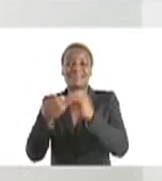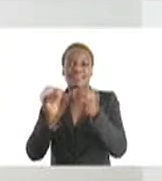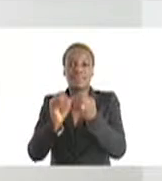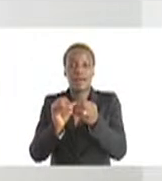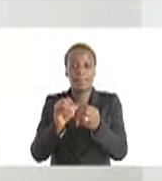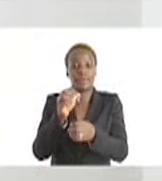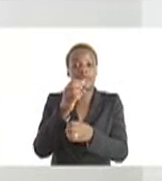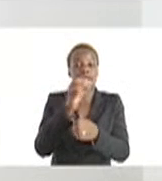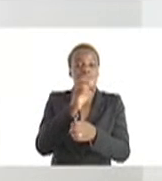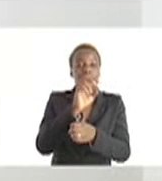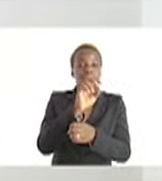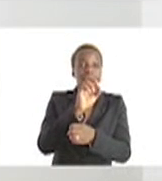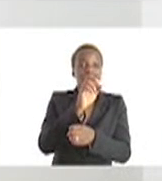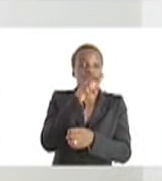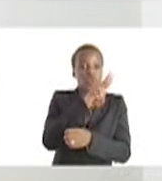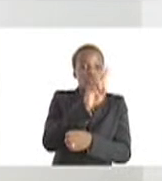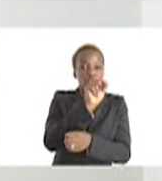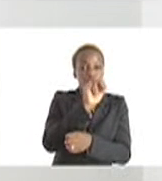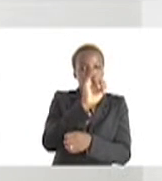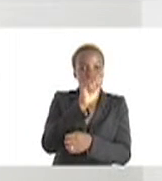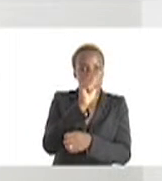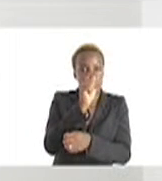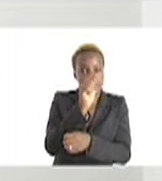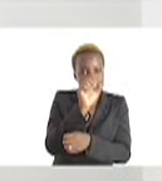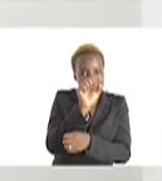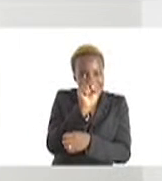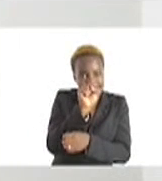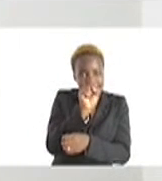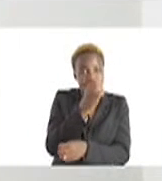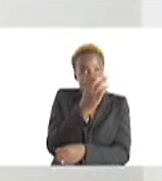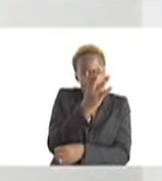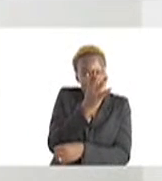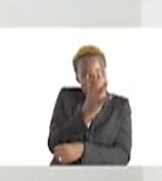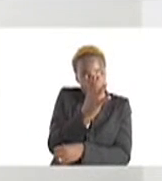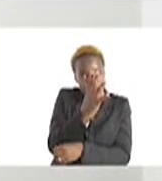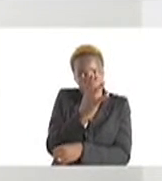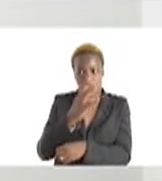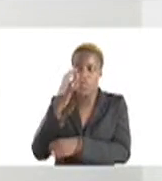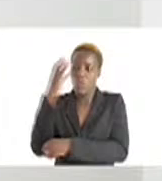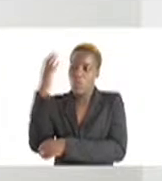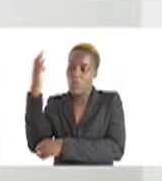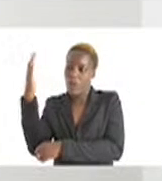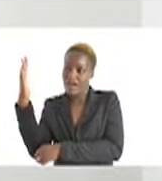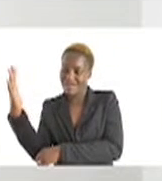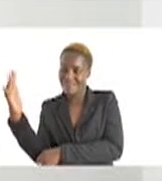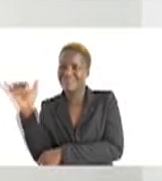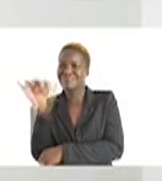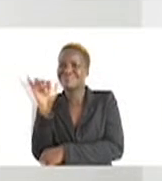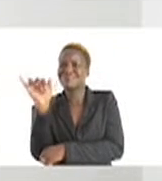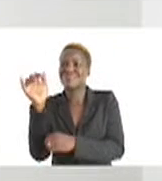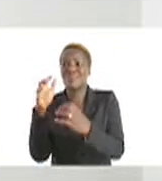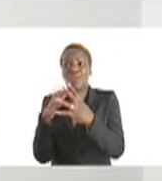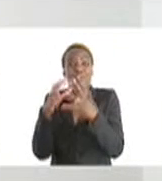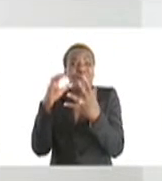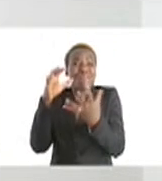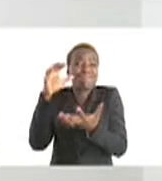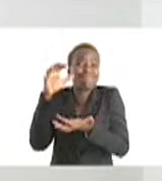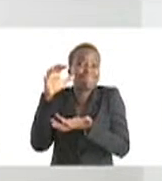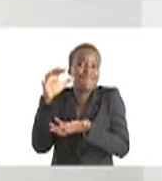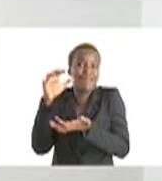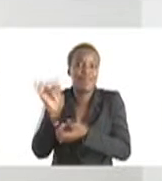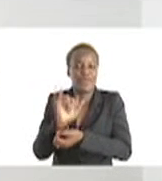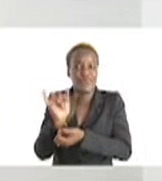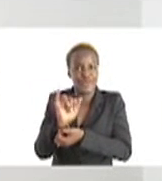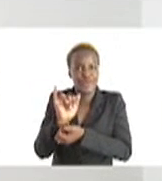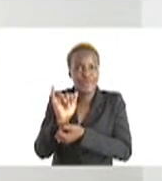these two. Now, between 4 and a 5, which one do you think is bigger? the one with a 5, so which